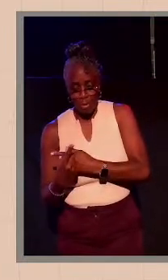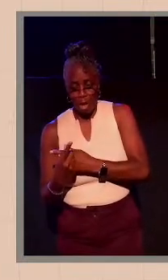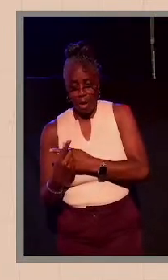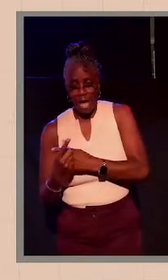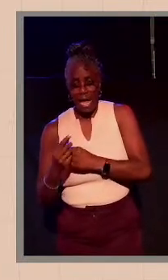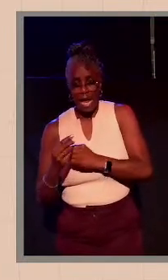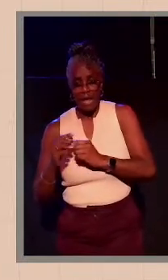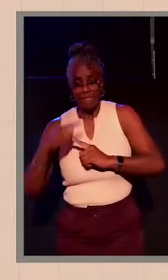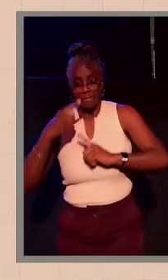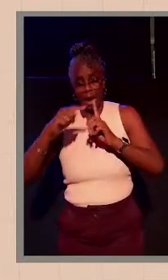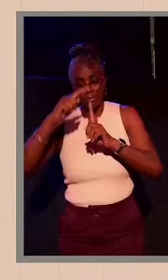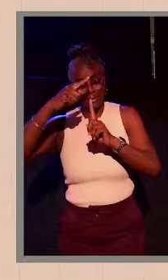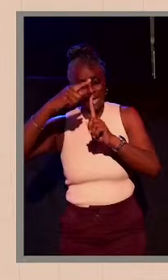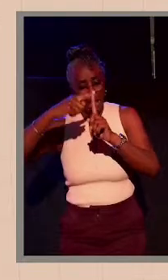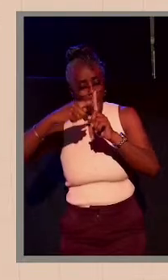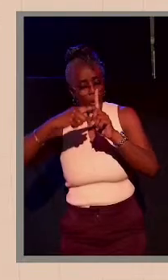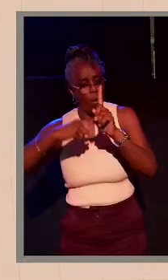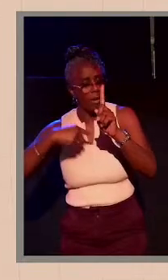way down,